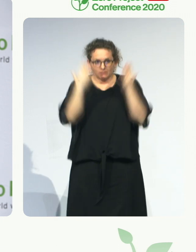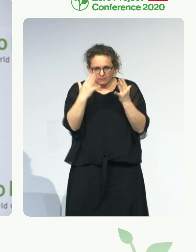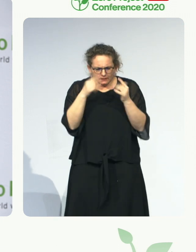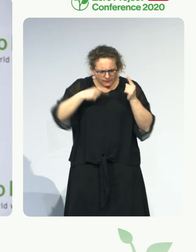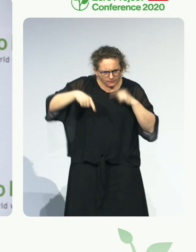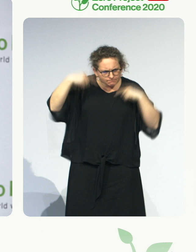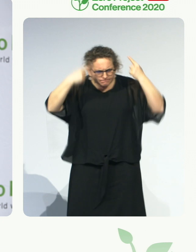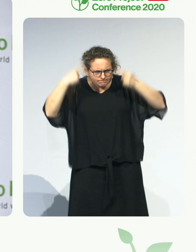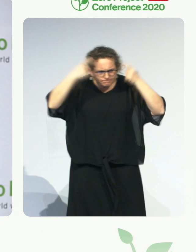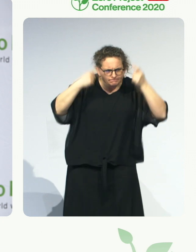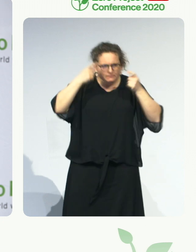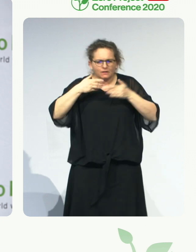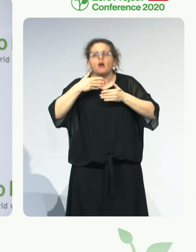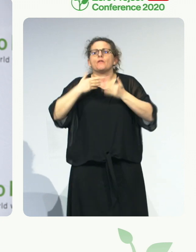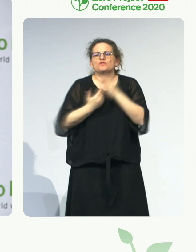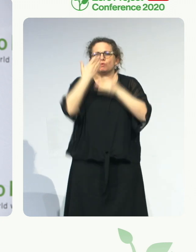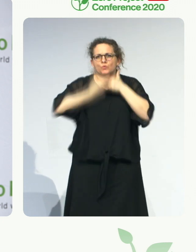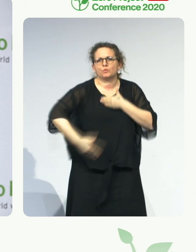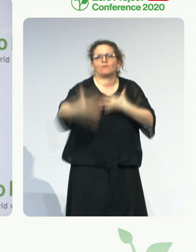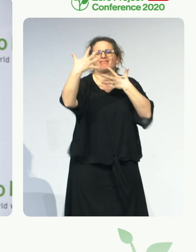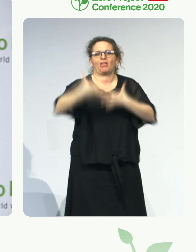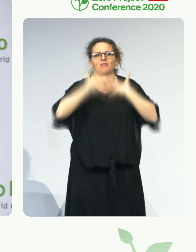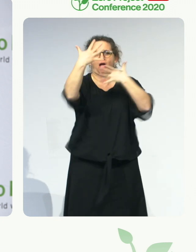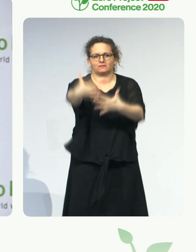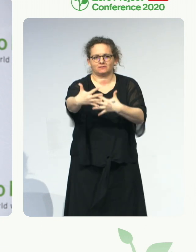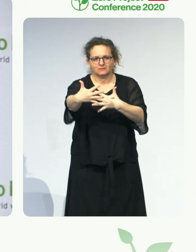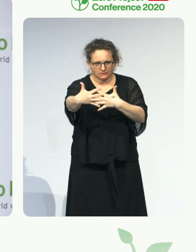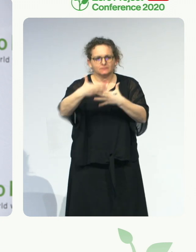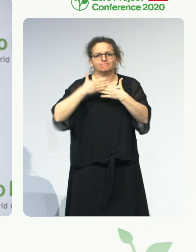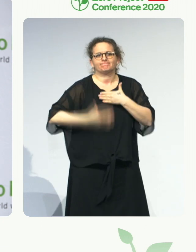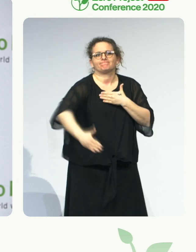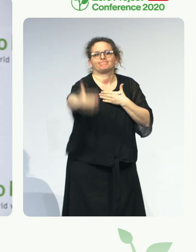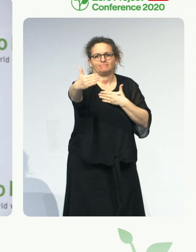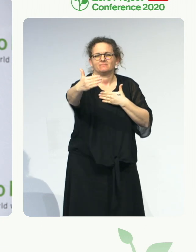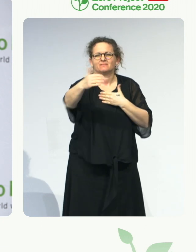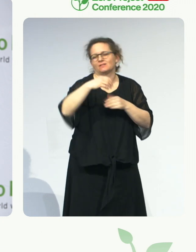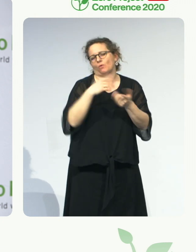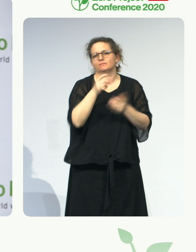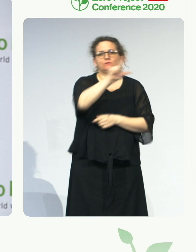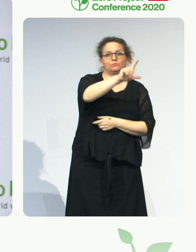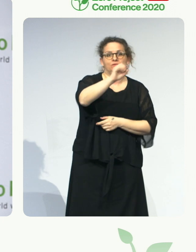years 22 to 30. It will be a common plan of the